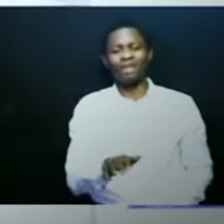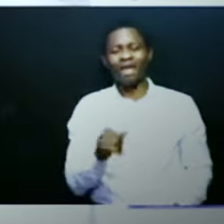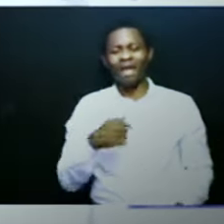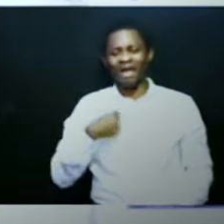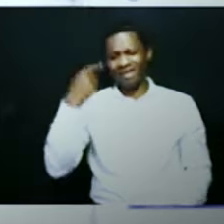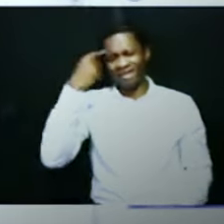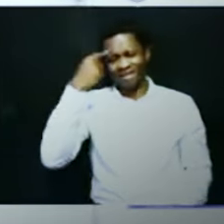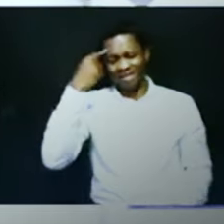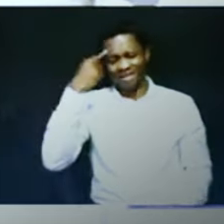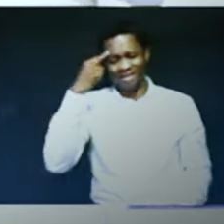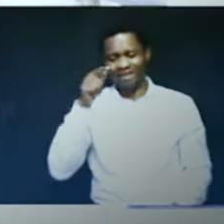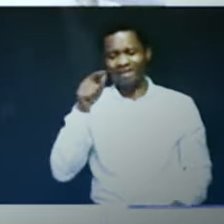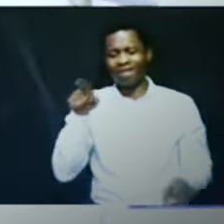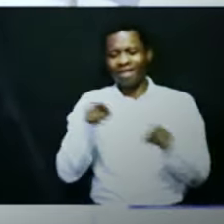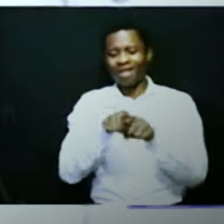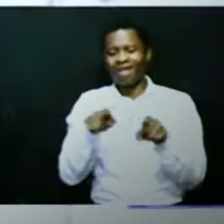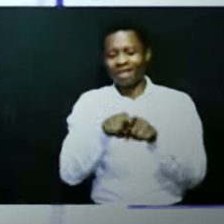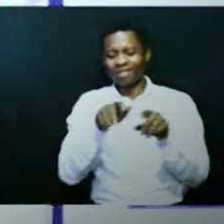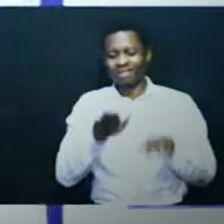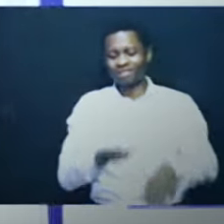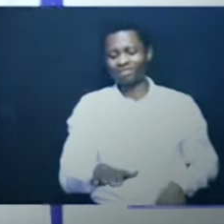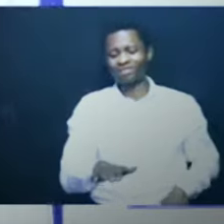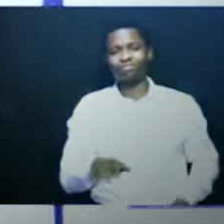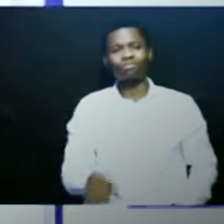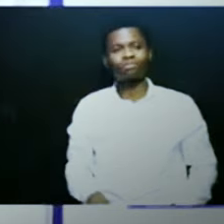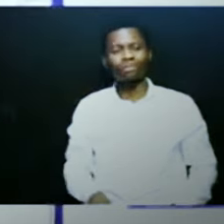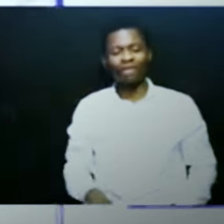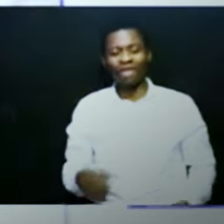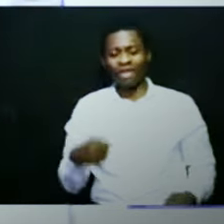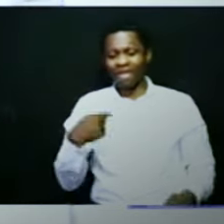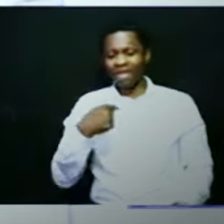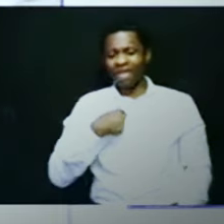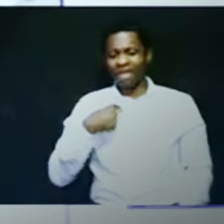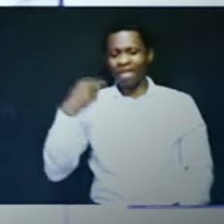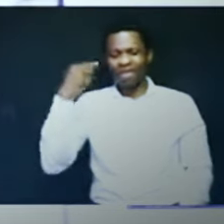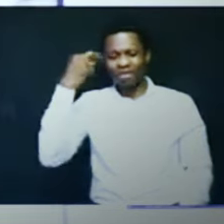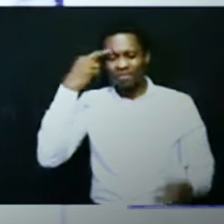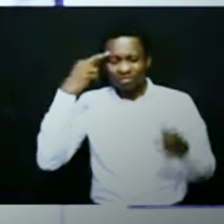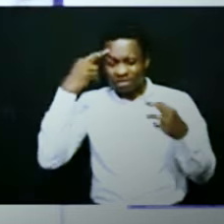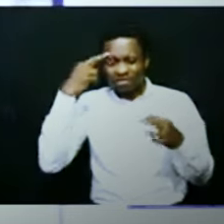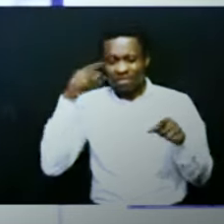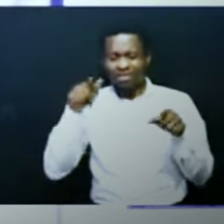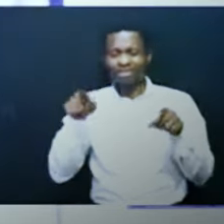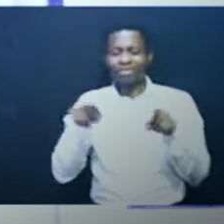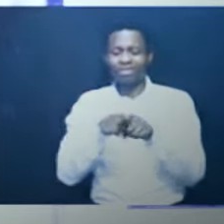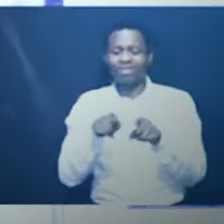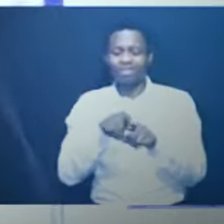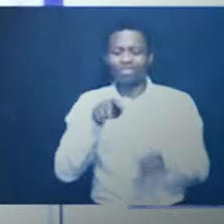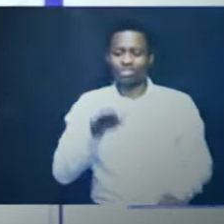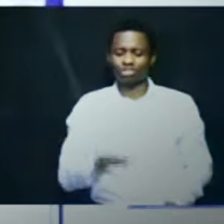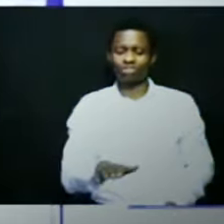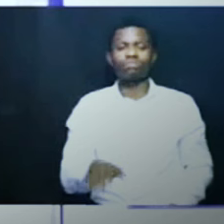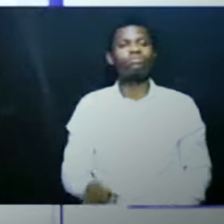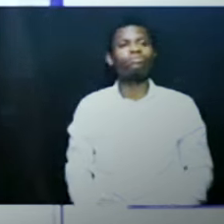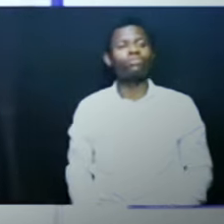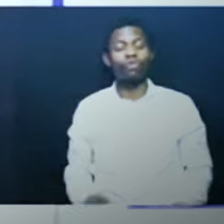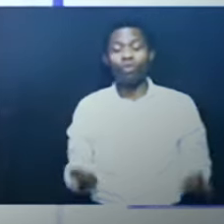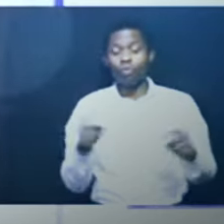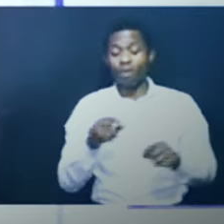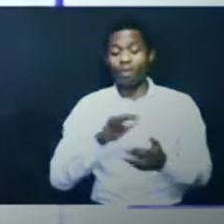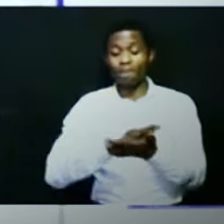a child. I reasoned like a child. When I became